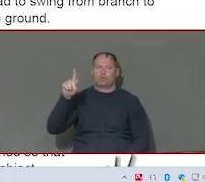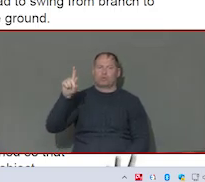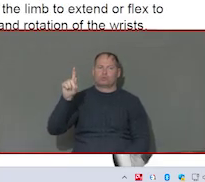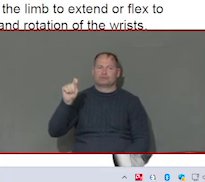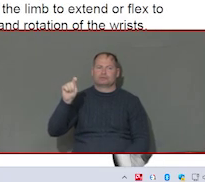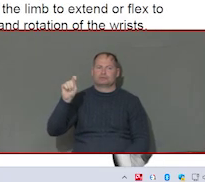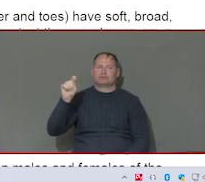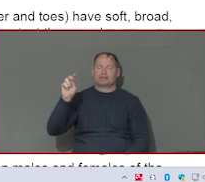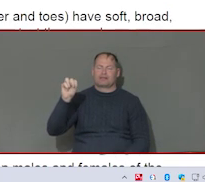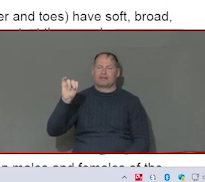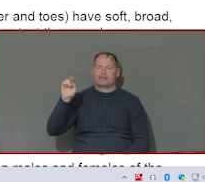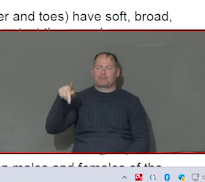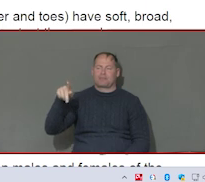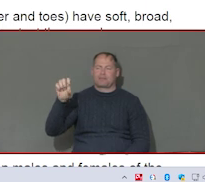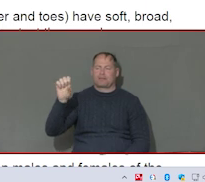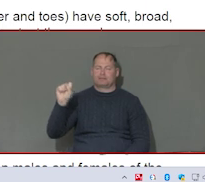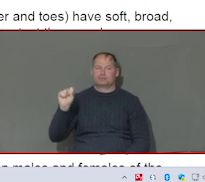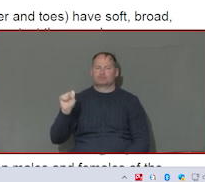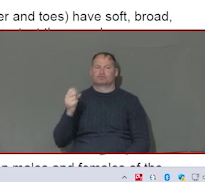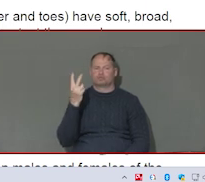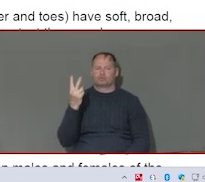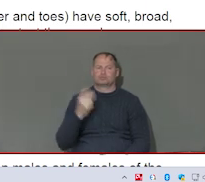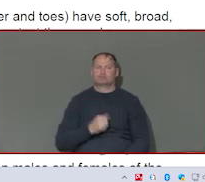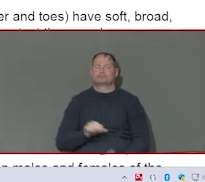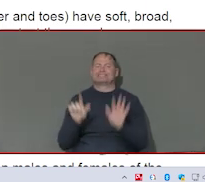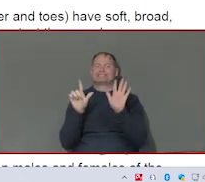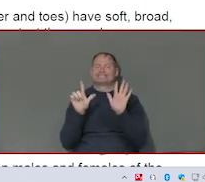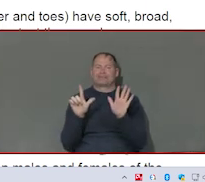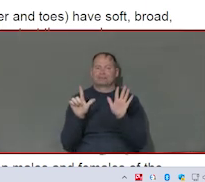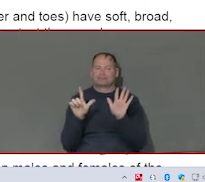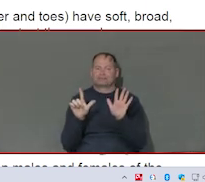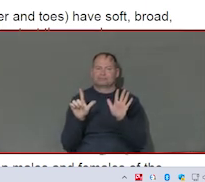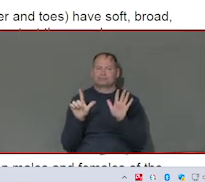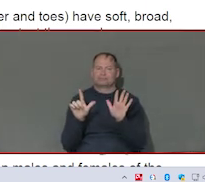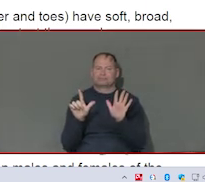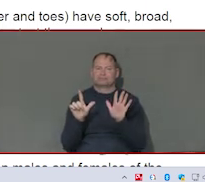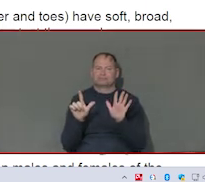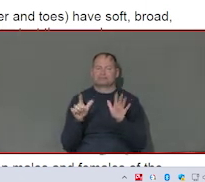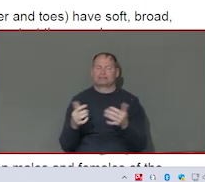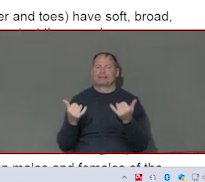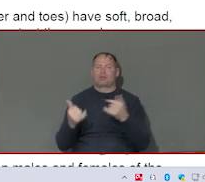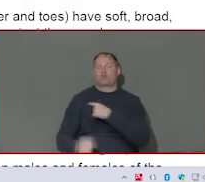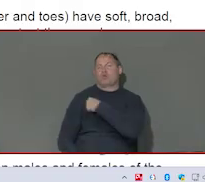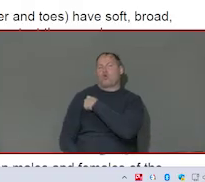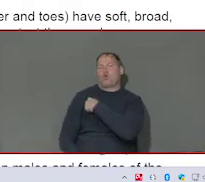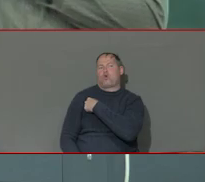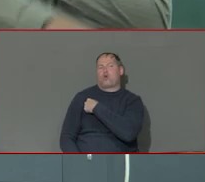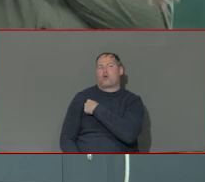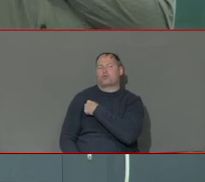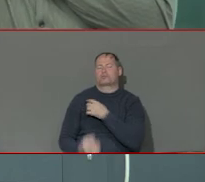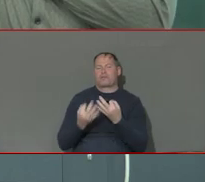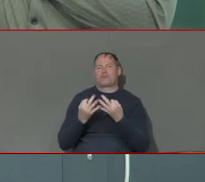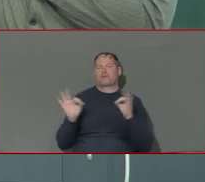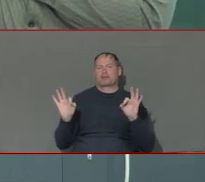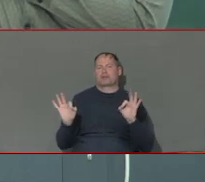tits. Then the 7th one that we share is freely rotating arms, at